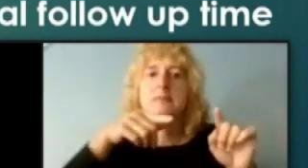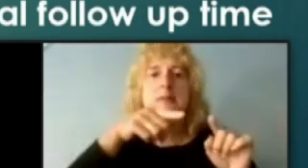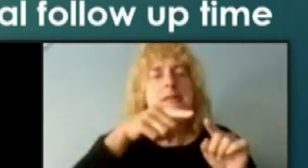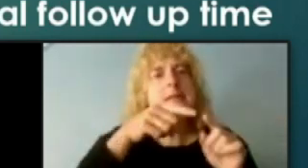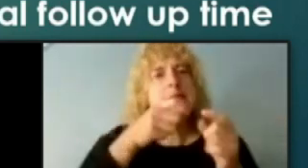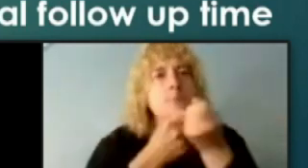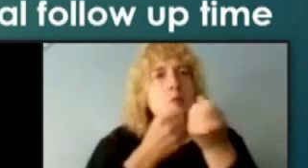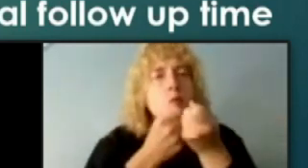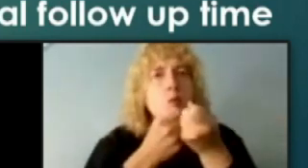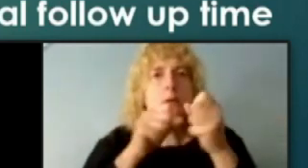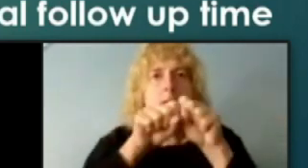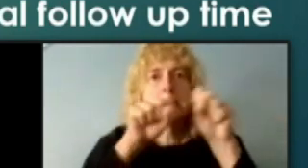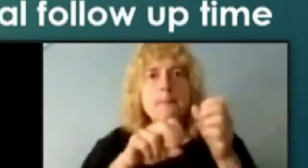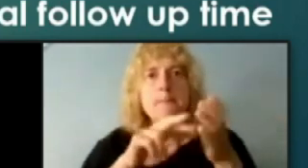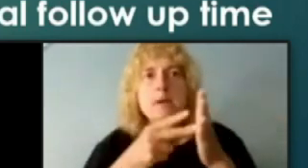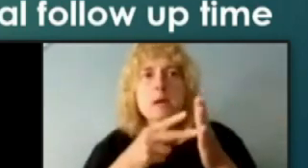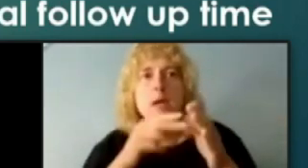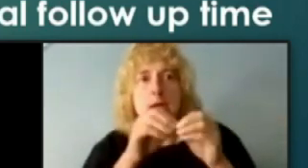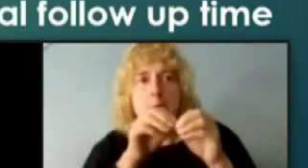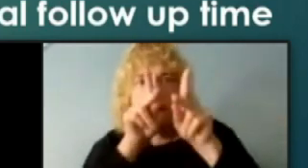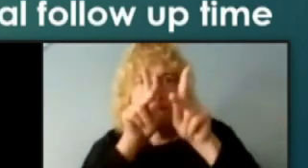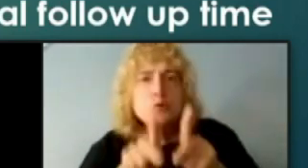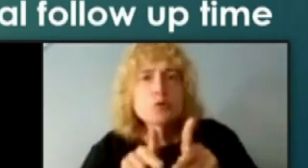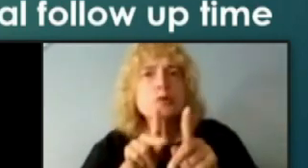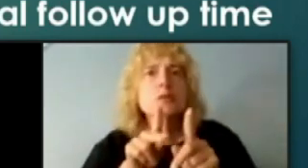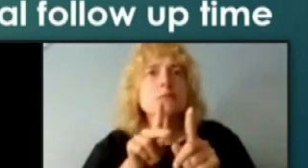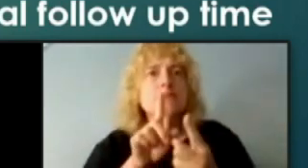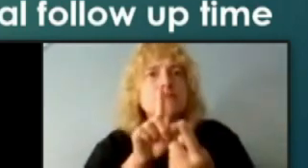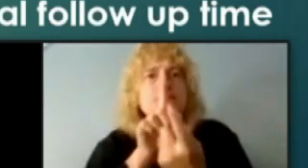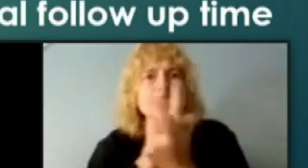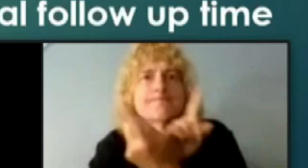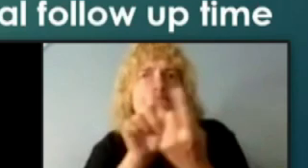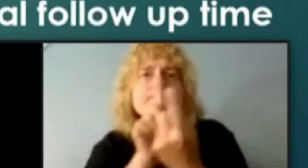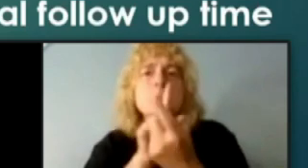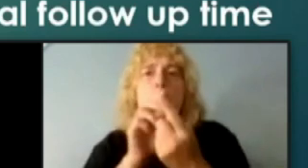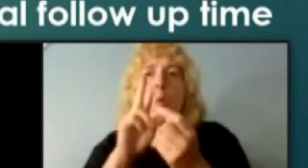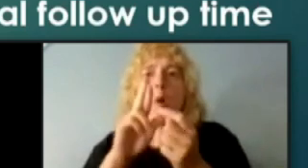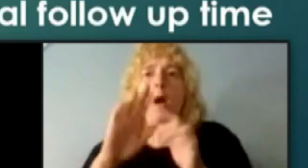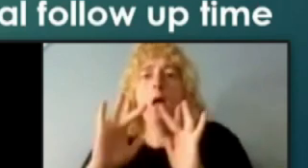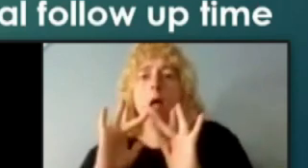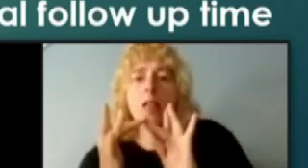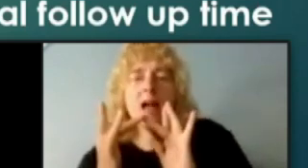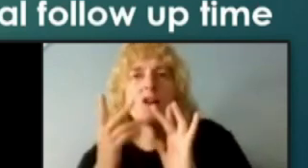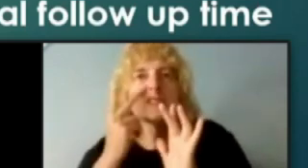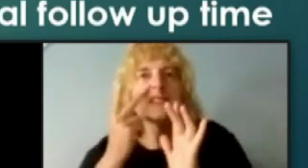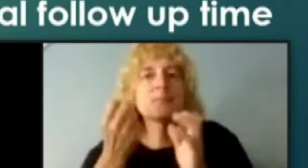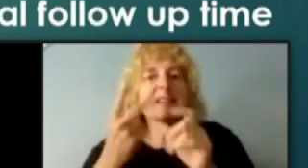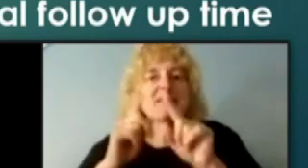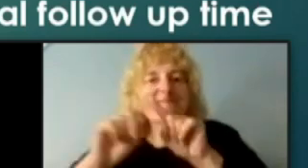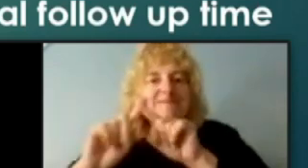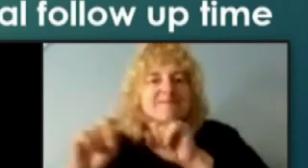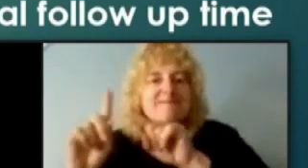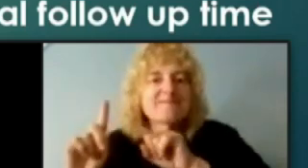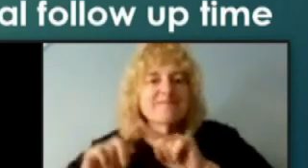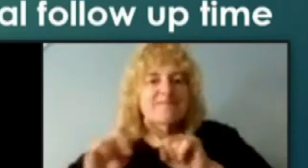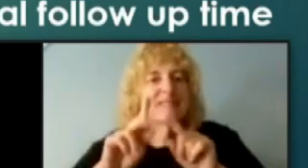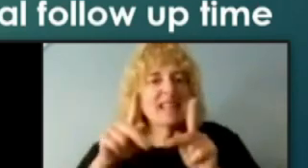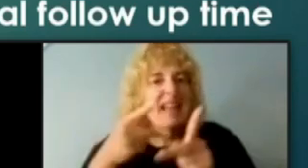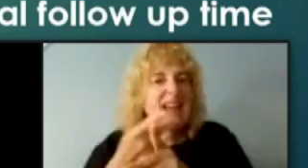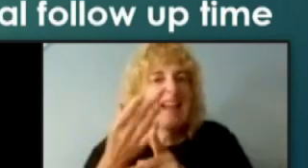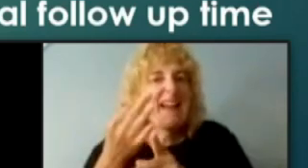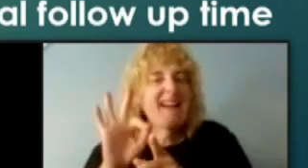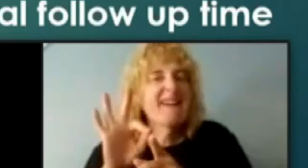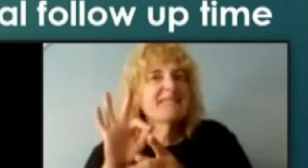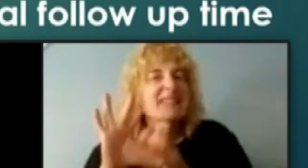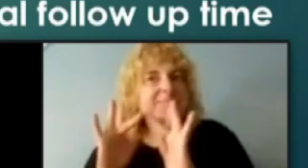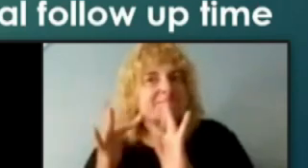of in-person and online connections. So we're seeing a hybrid of social networks. And our long-term goal